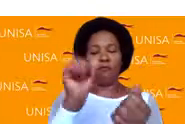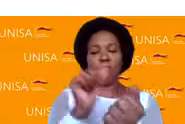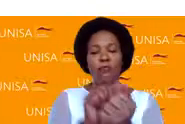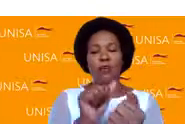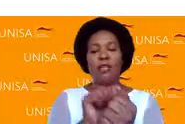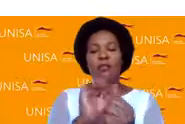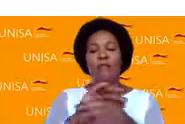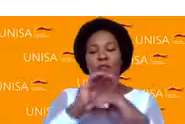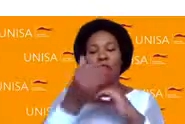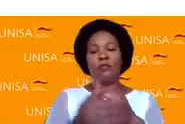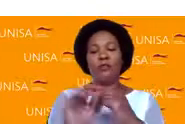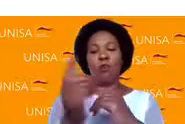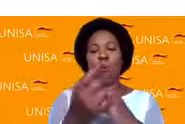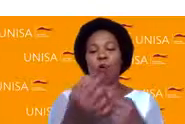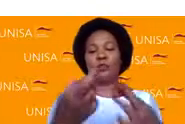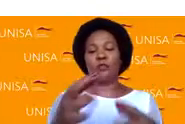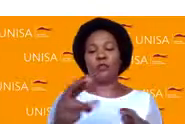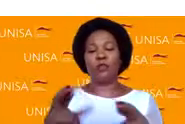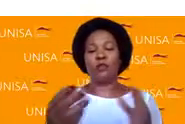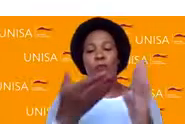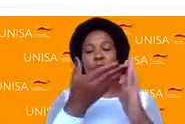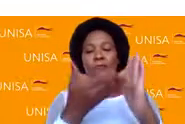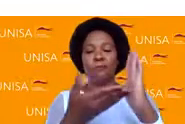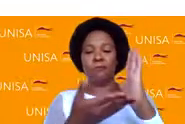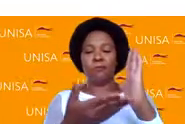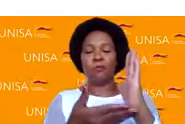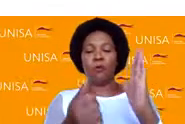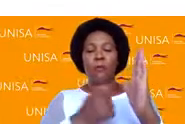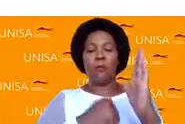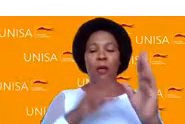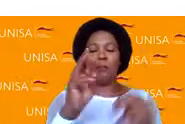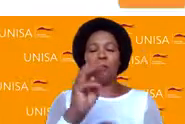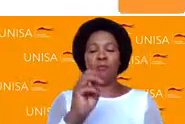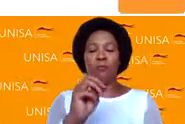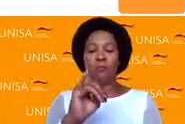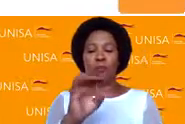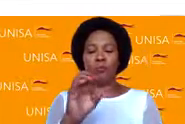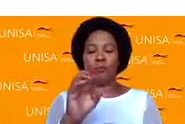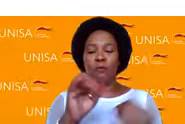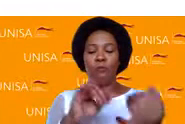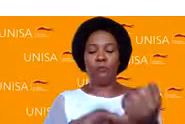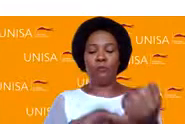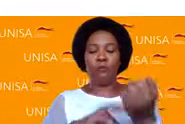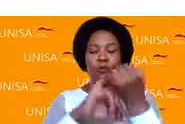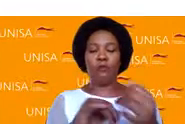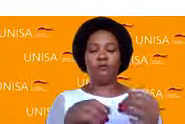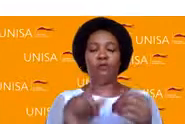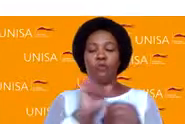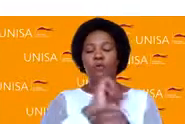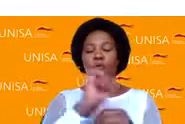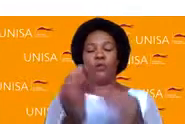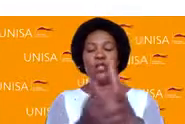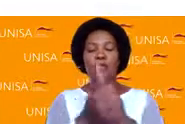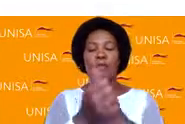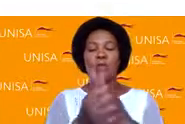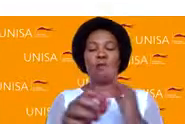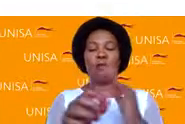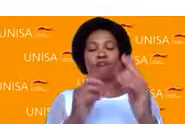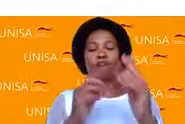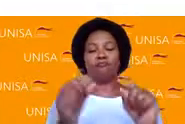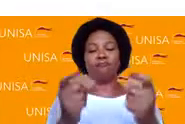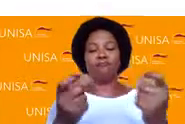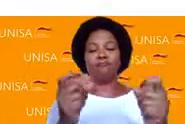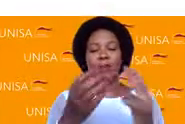the resources that's made available on the myModules module site. From here, you can also quickly access the calendar